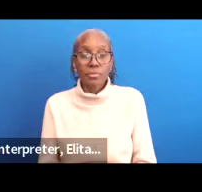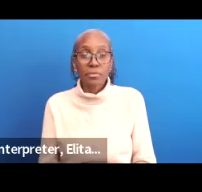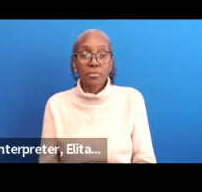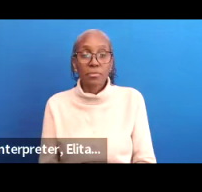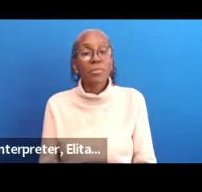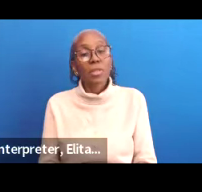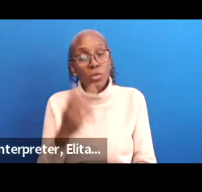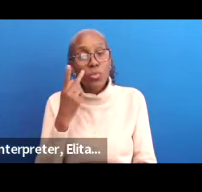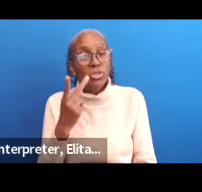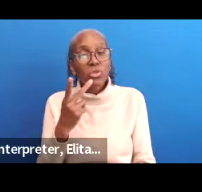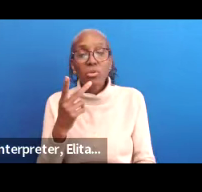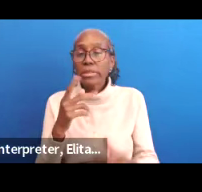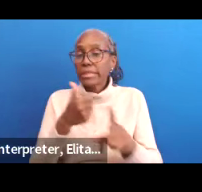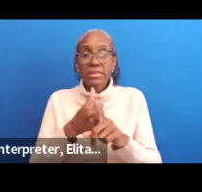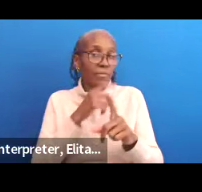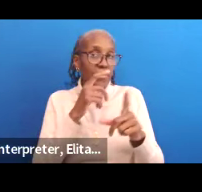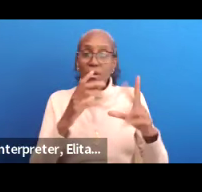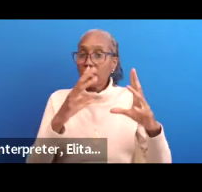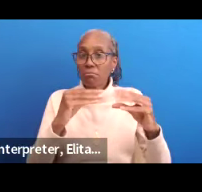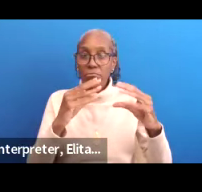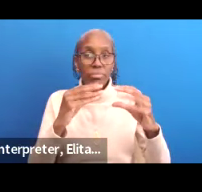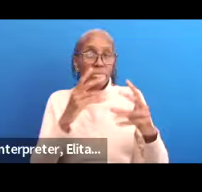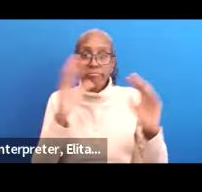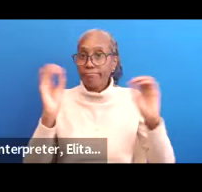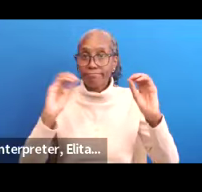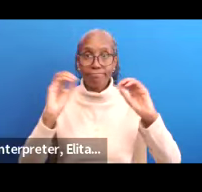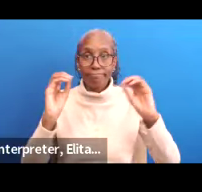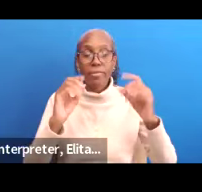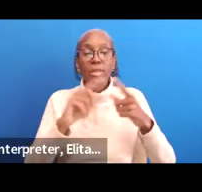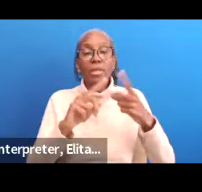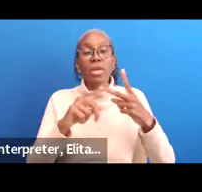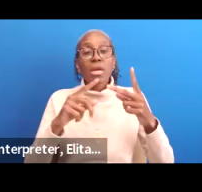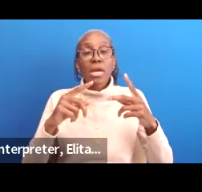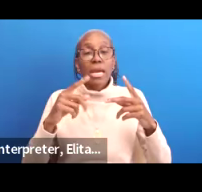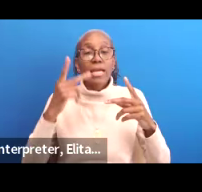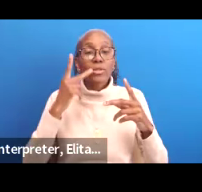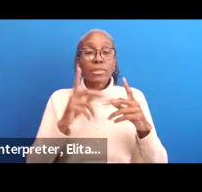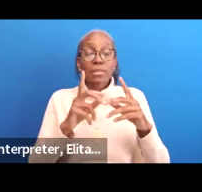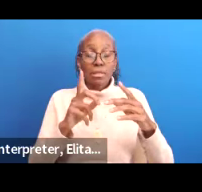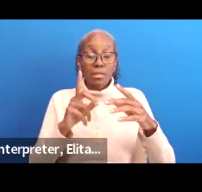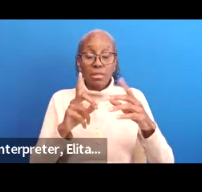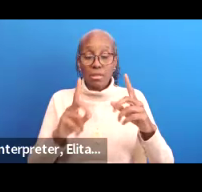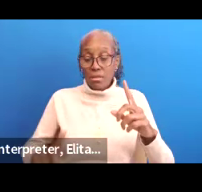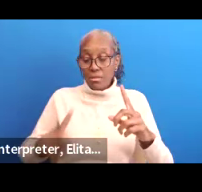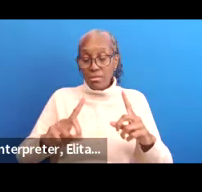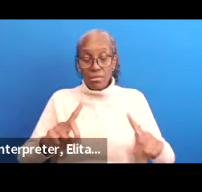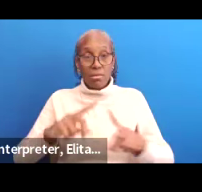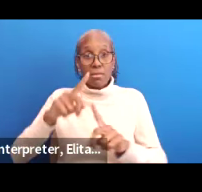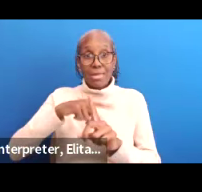we saw that it wasn't patent. And when you look at the arrows on the front of